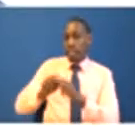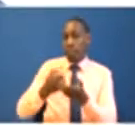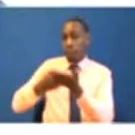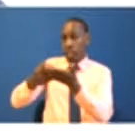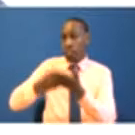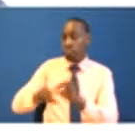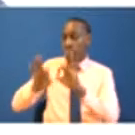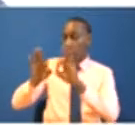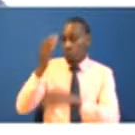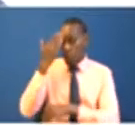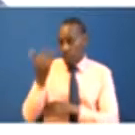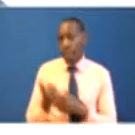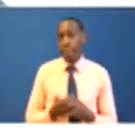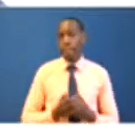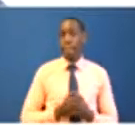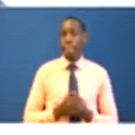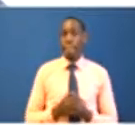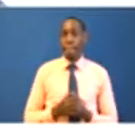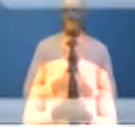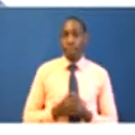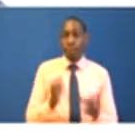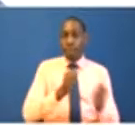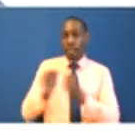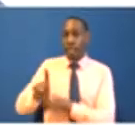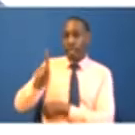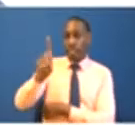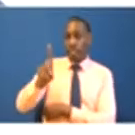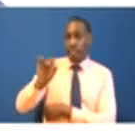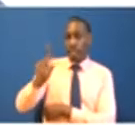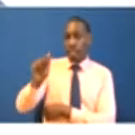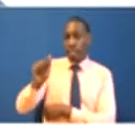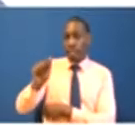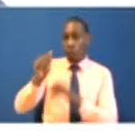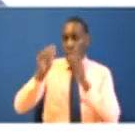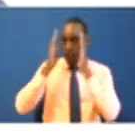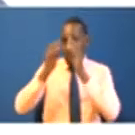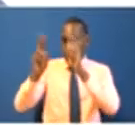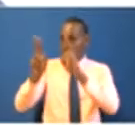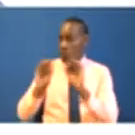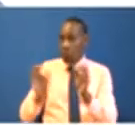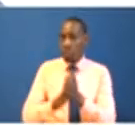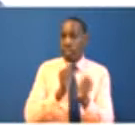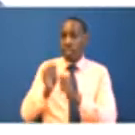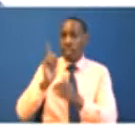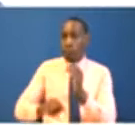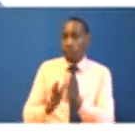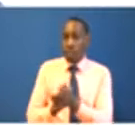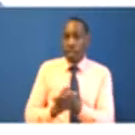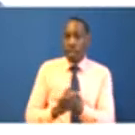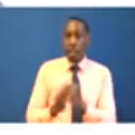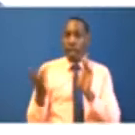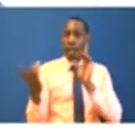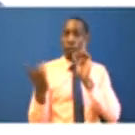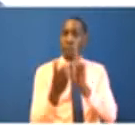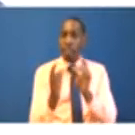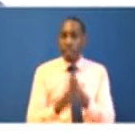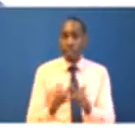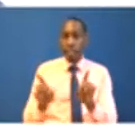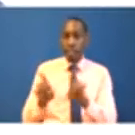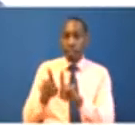debate because the strategy for that was not the issue the strategy for the leader was to come to you as this